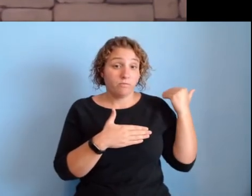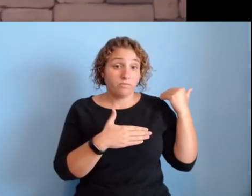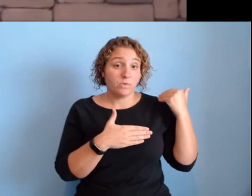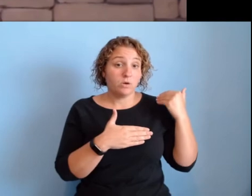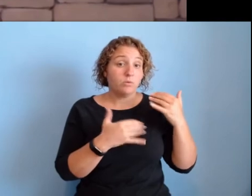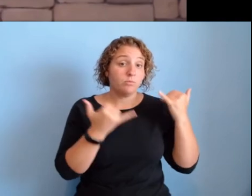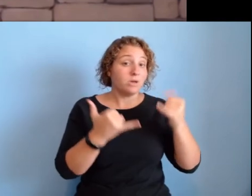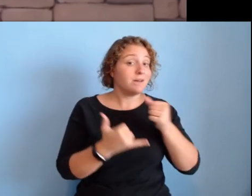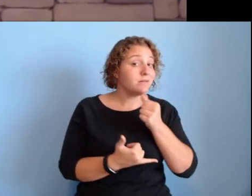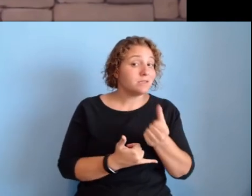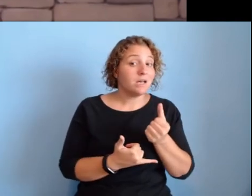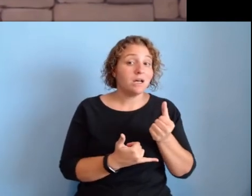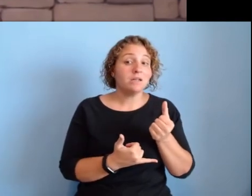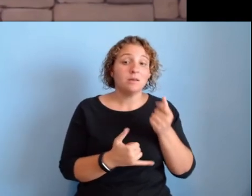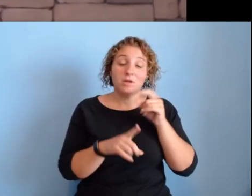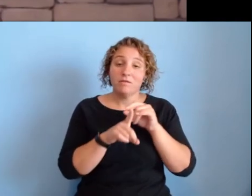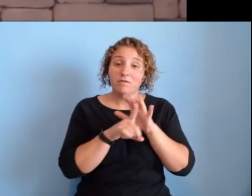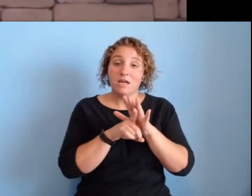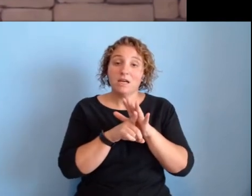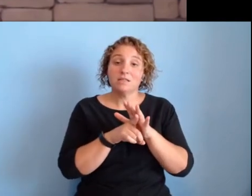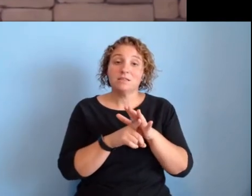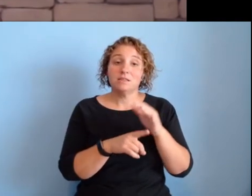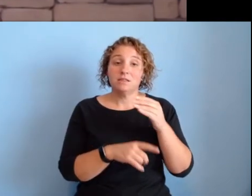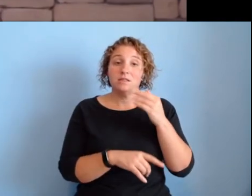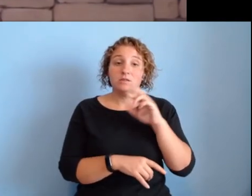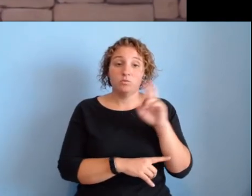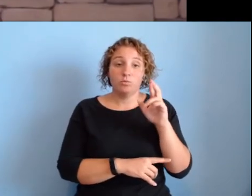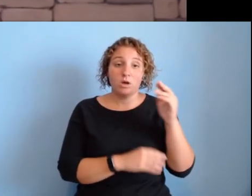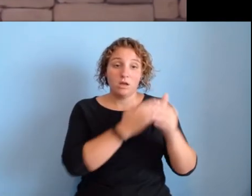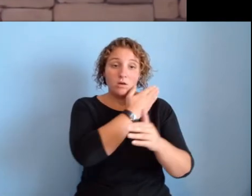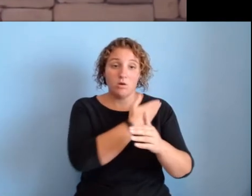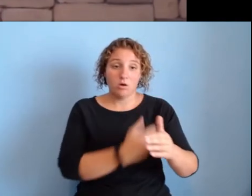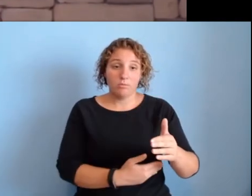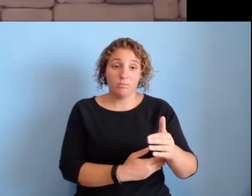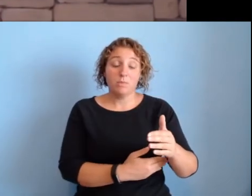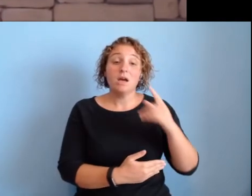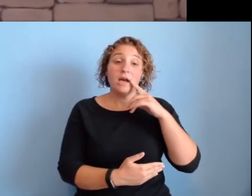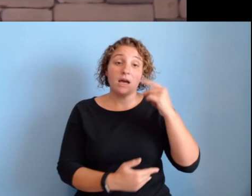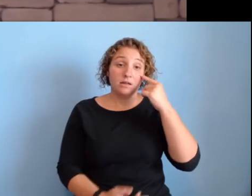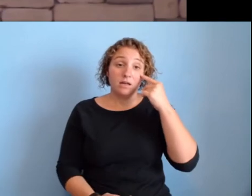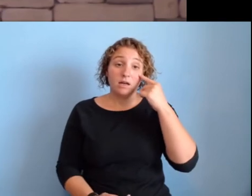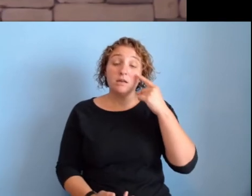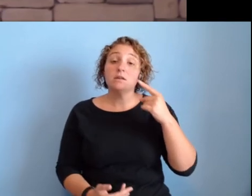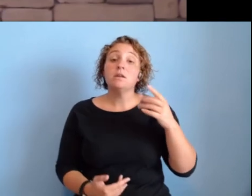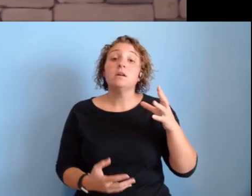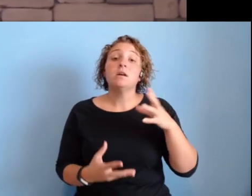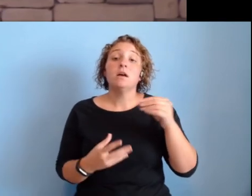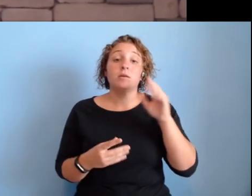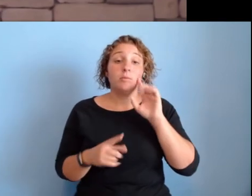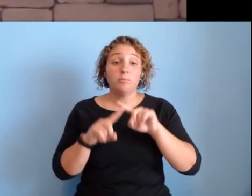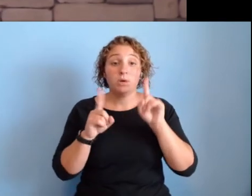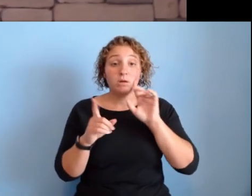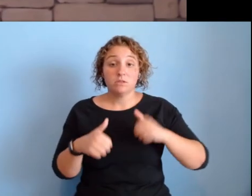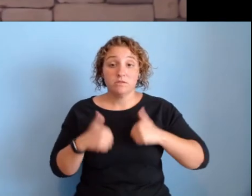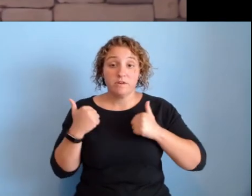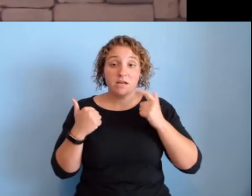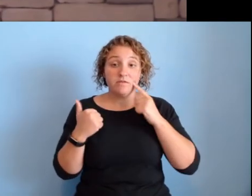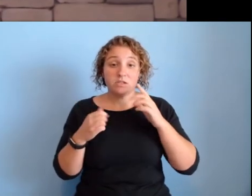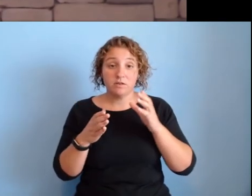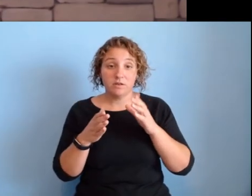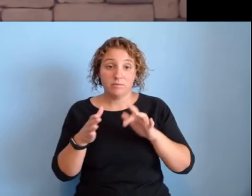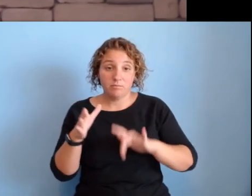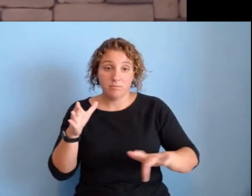appears to affect his right arm and one of his eyes. Interestingly enough, yet he survives it. He shall ascend out of the bottomless pit.